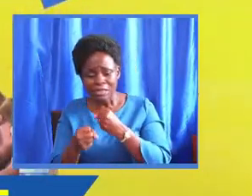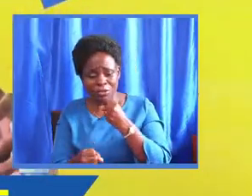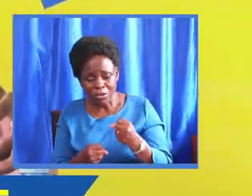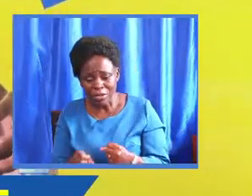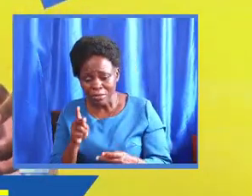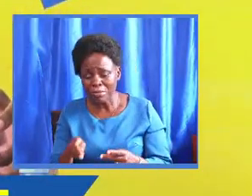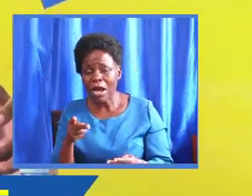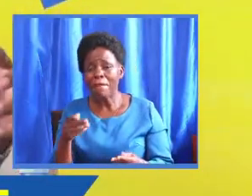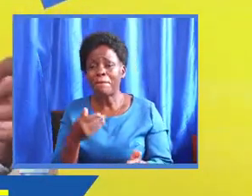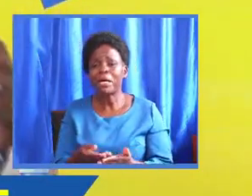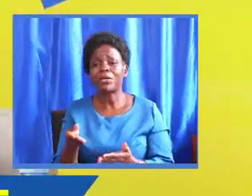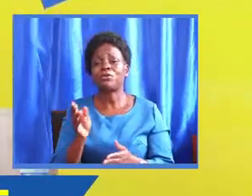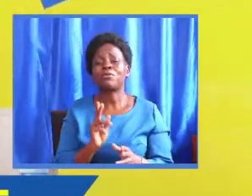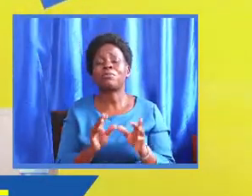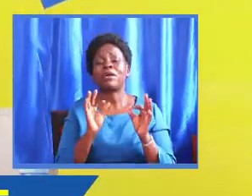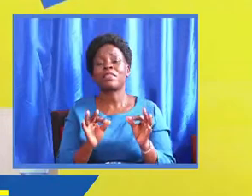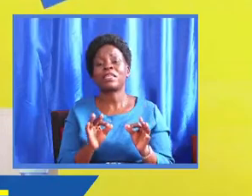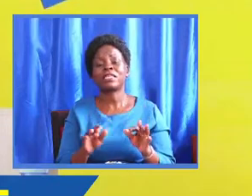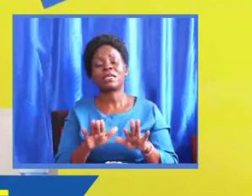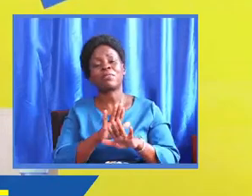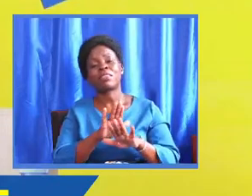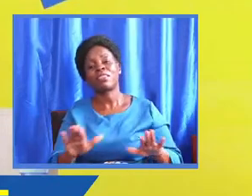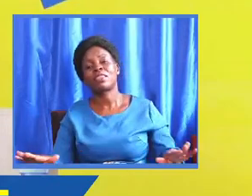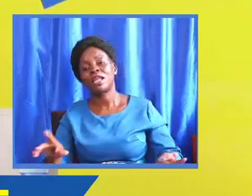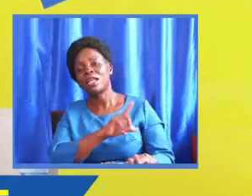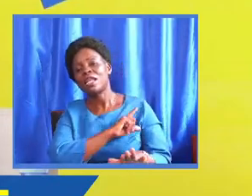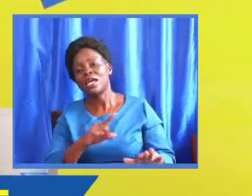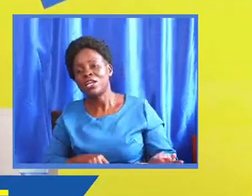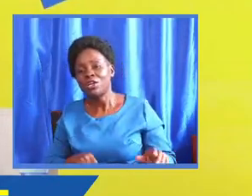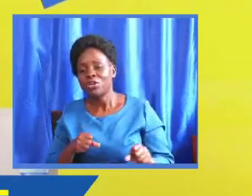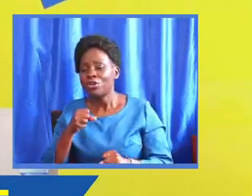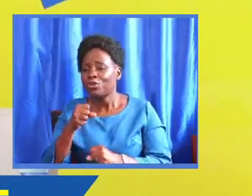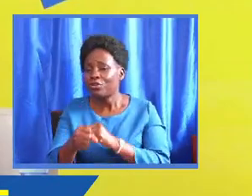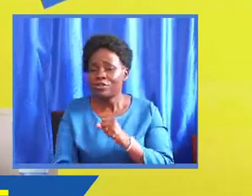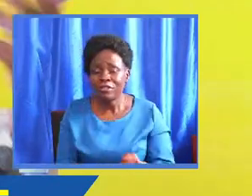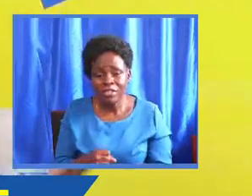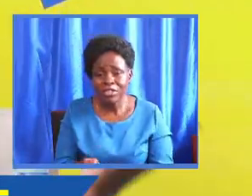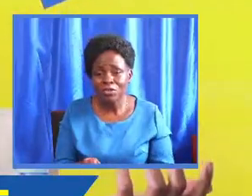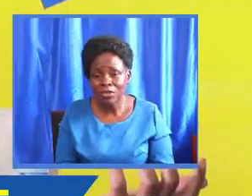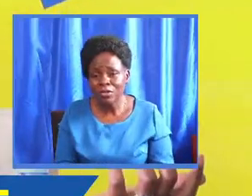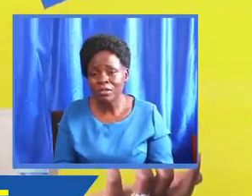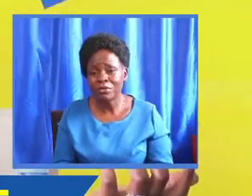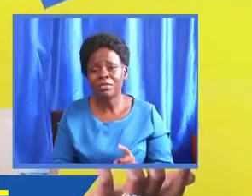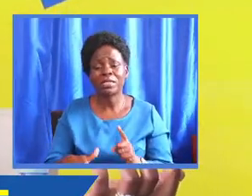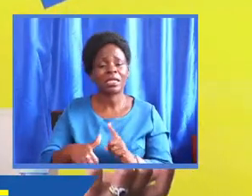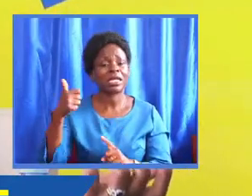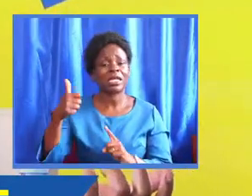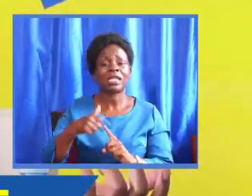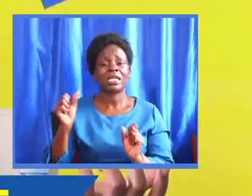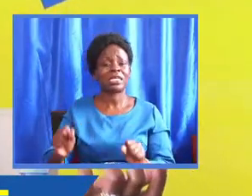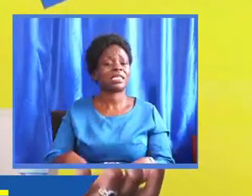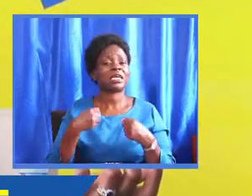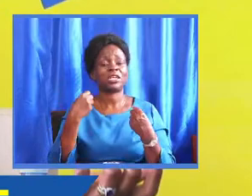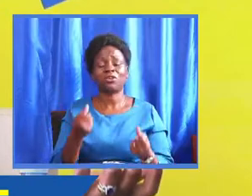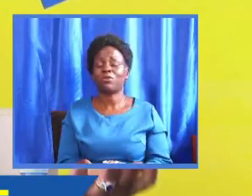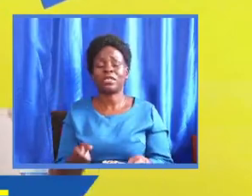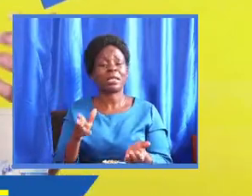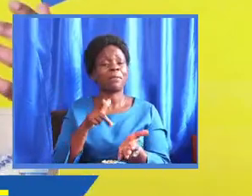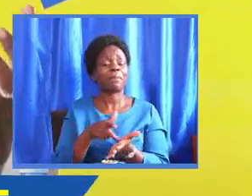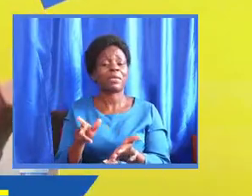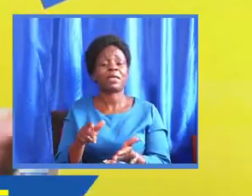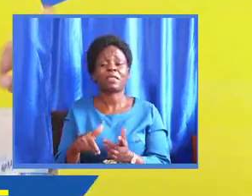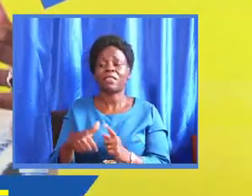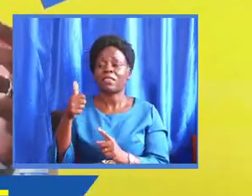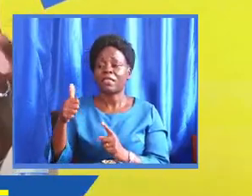goods, then the landlord struggles as well, because they have to give rebates, because the tenants cannot afford to pay their rent, because